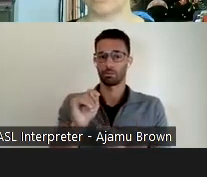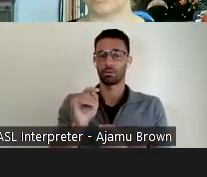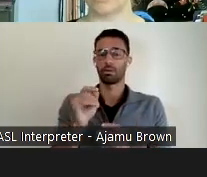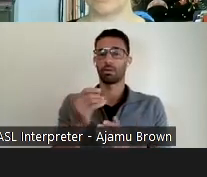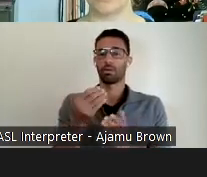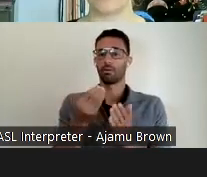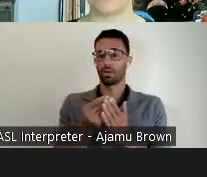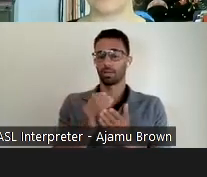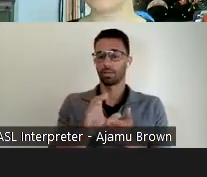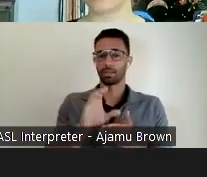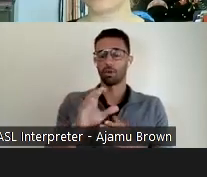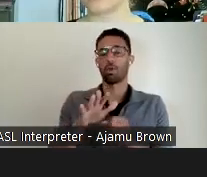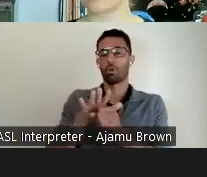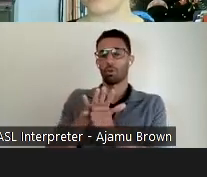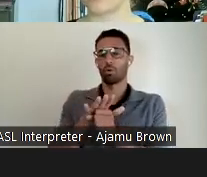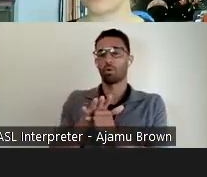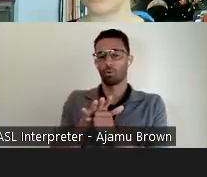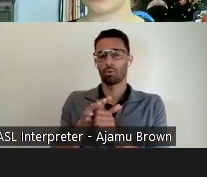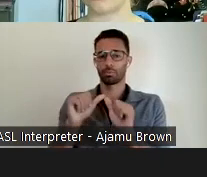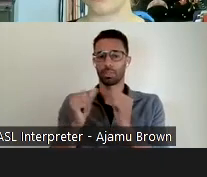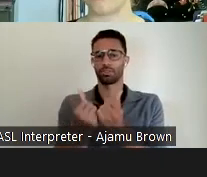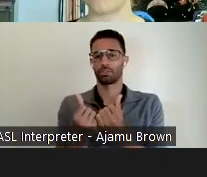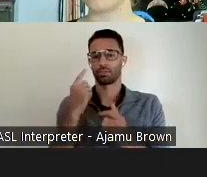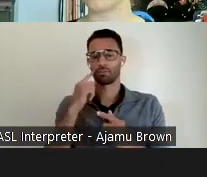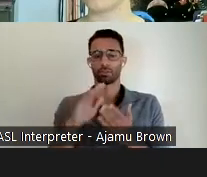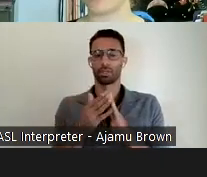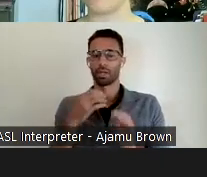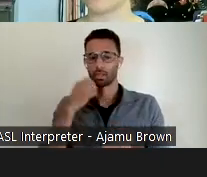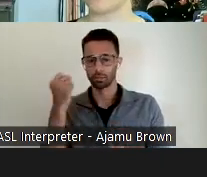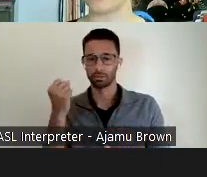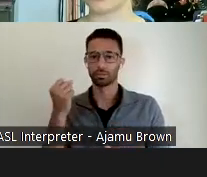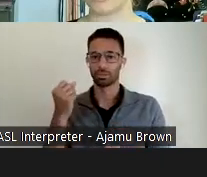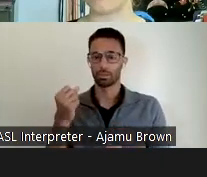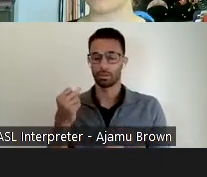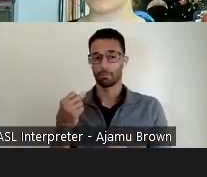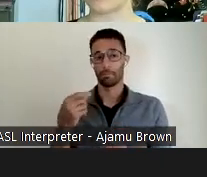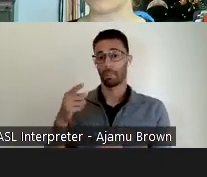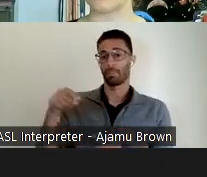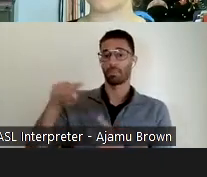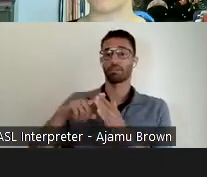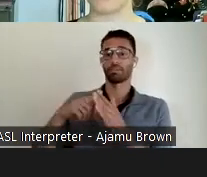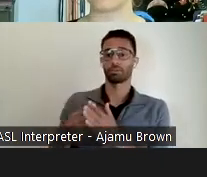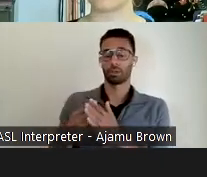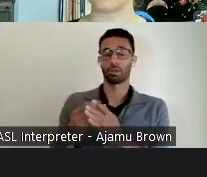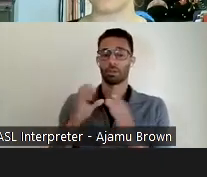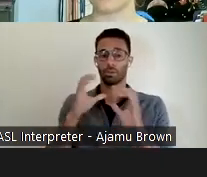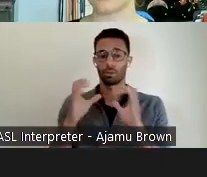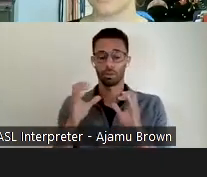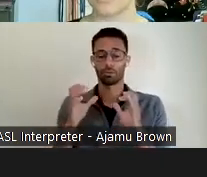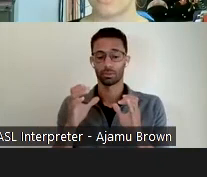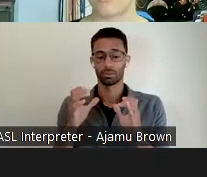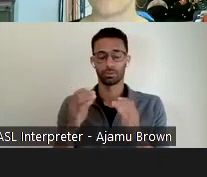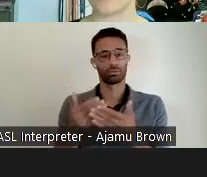on aging. They had started this conversation well before I was in the picture. I've been working here for about 2